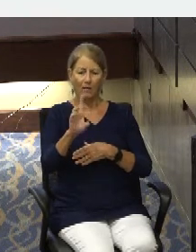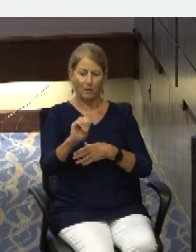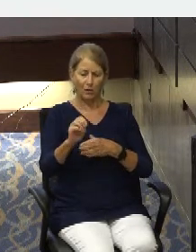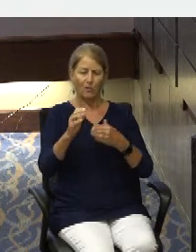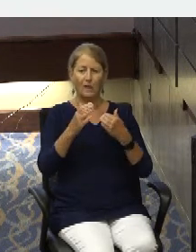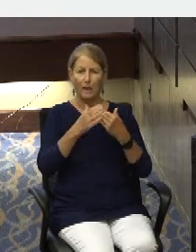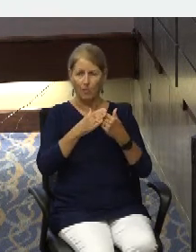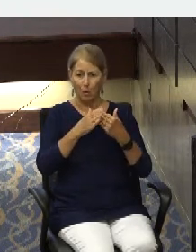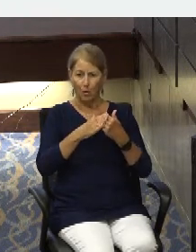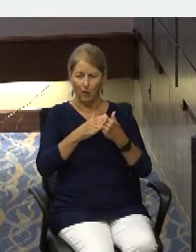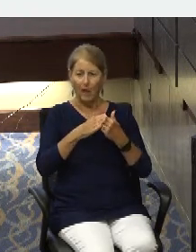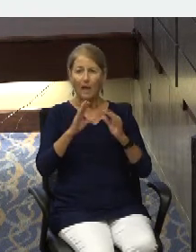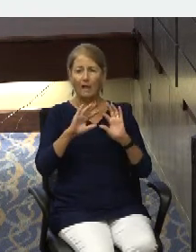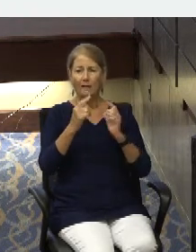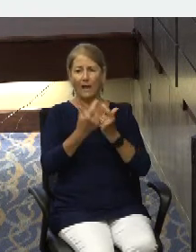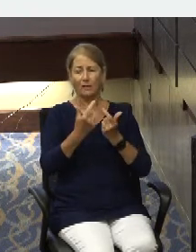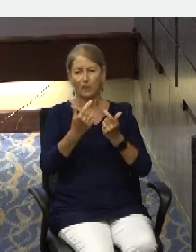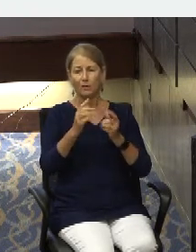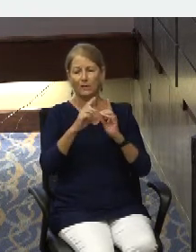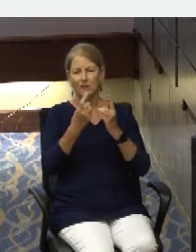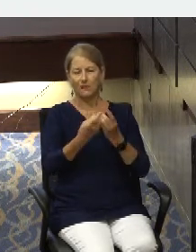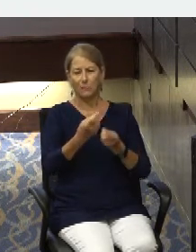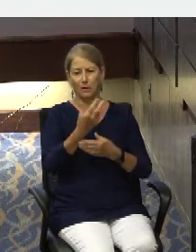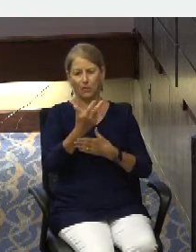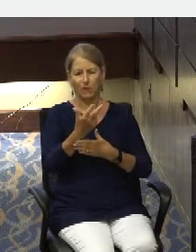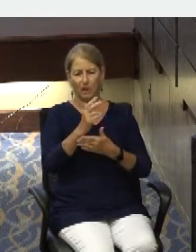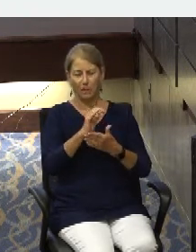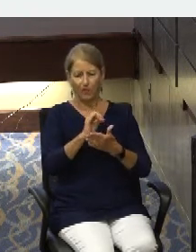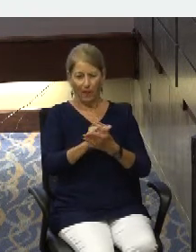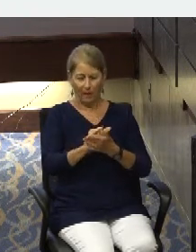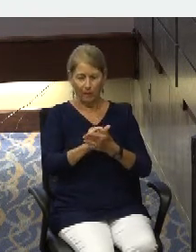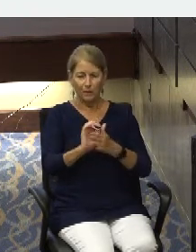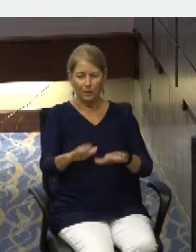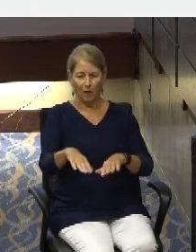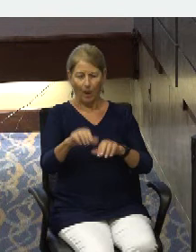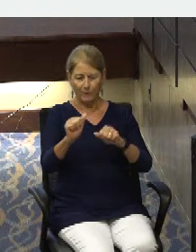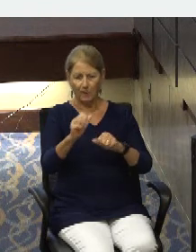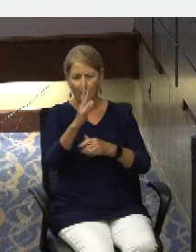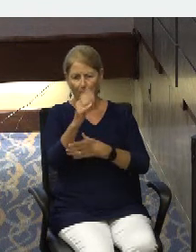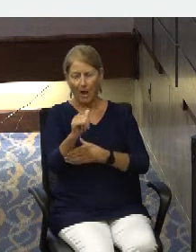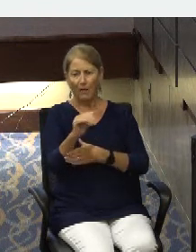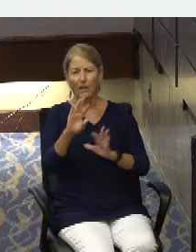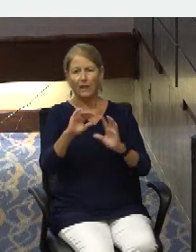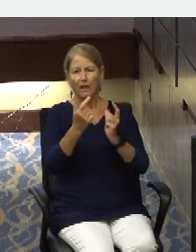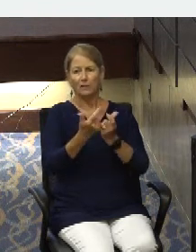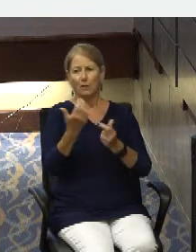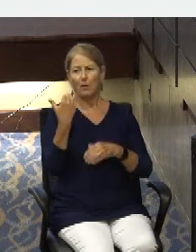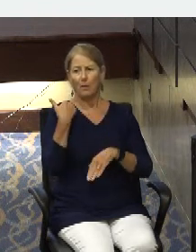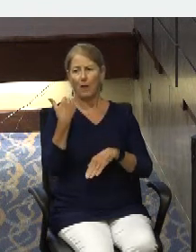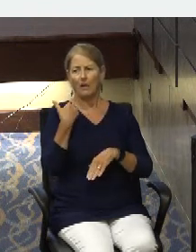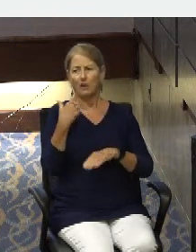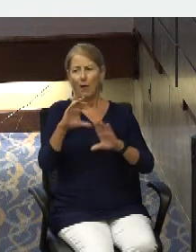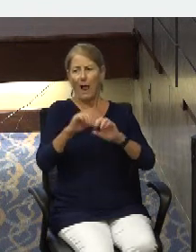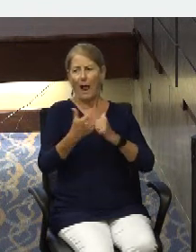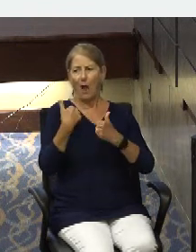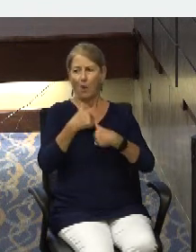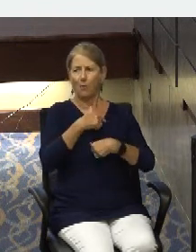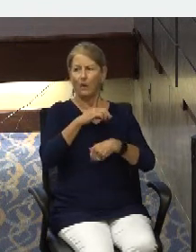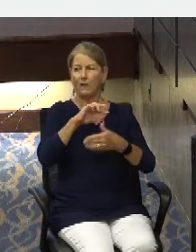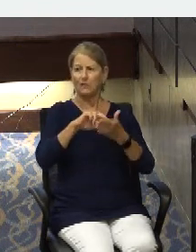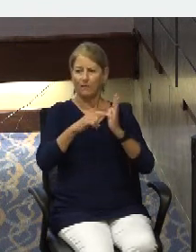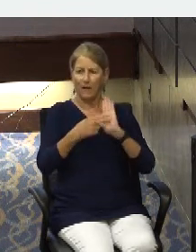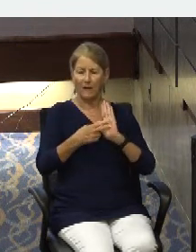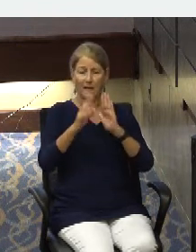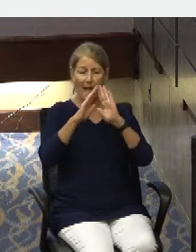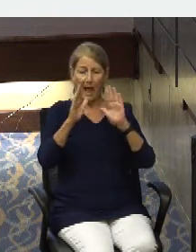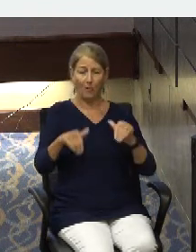District 3. And so this is a recent ordinance that was adopted by council. Just a reminder of how we define a house museum in